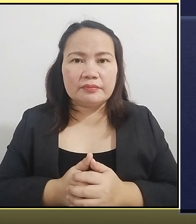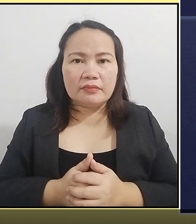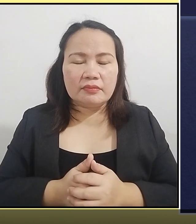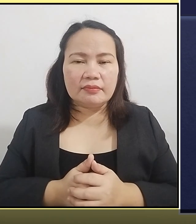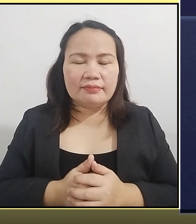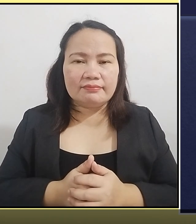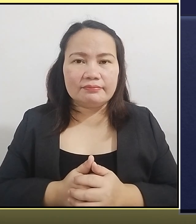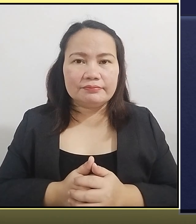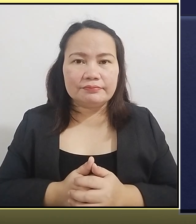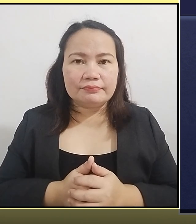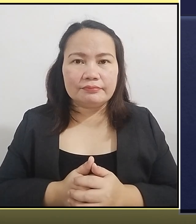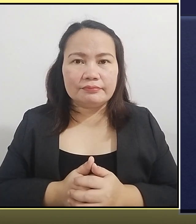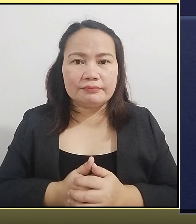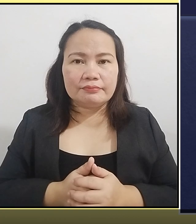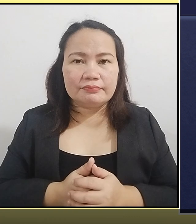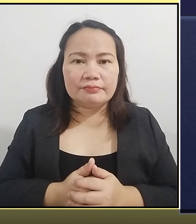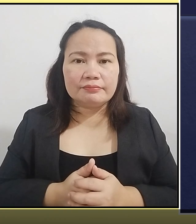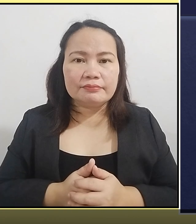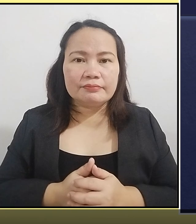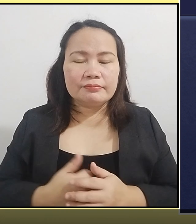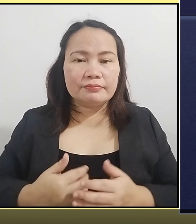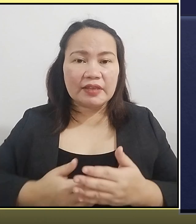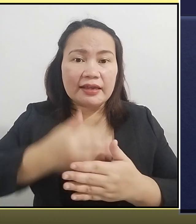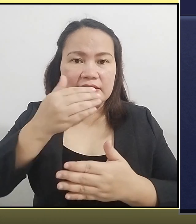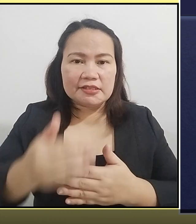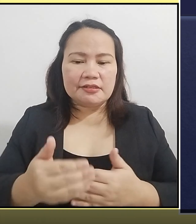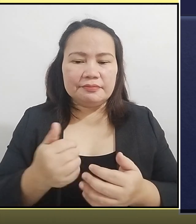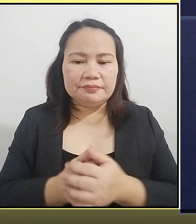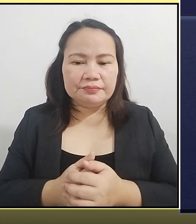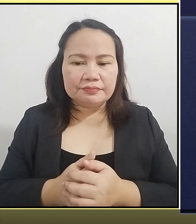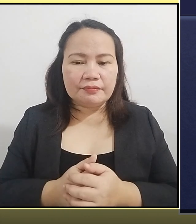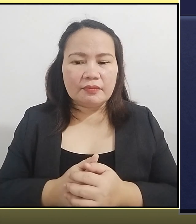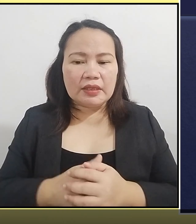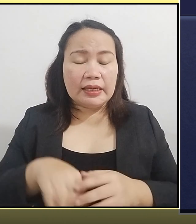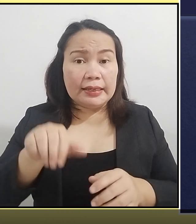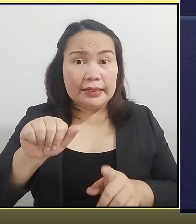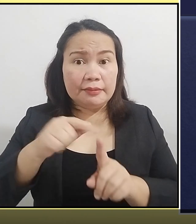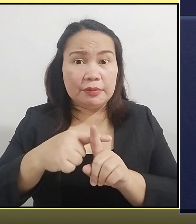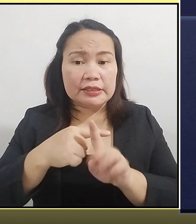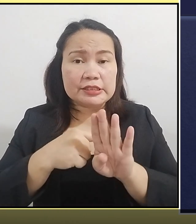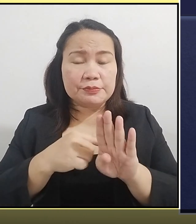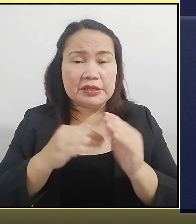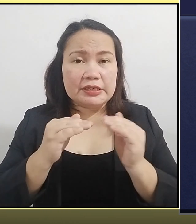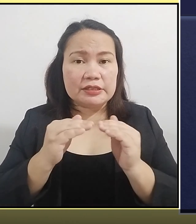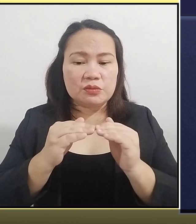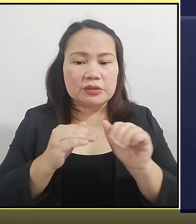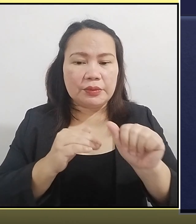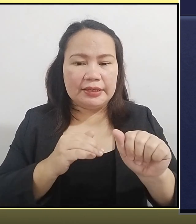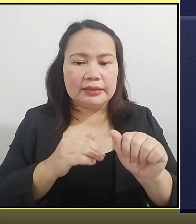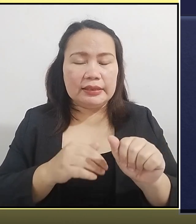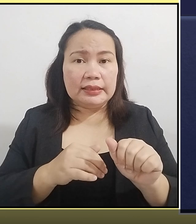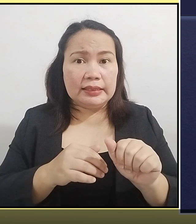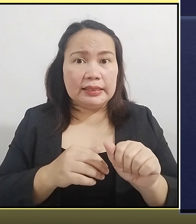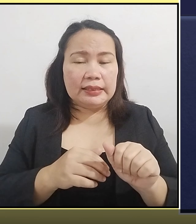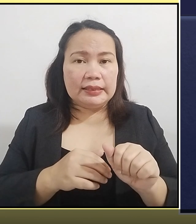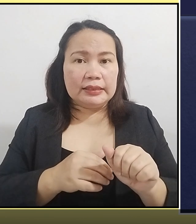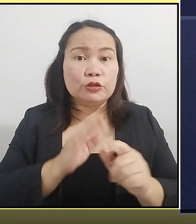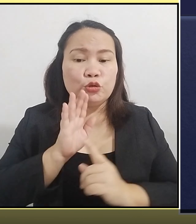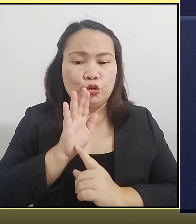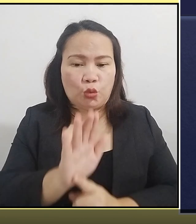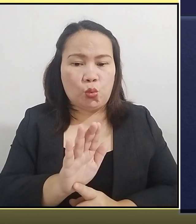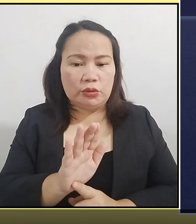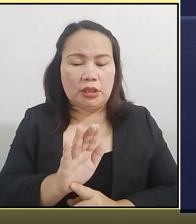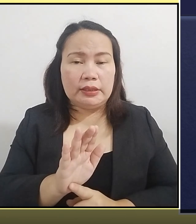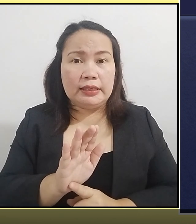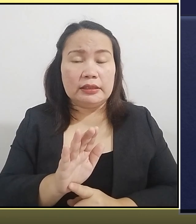then they are collinear. Okay, next. So, A plus B is equal to A implies that